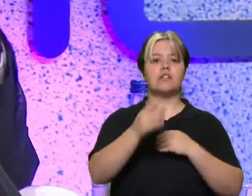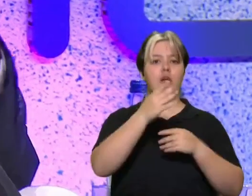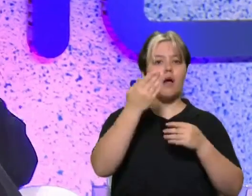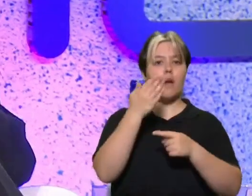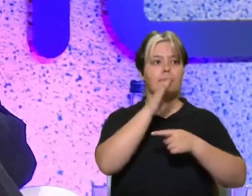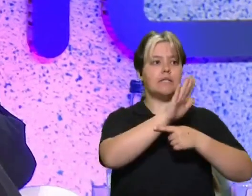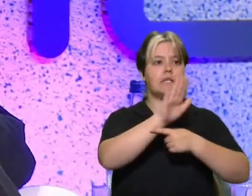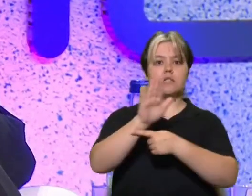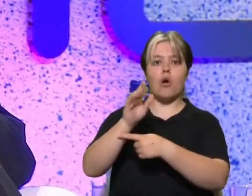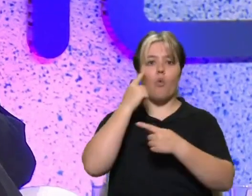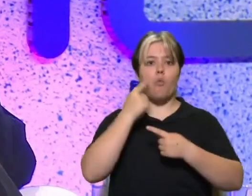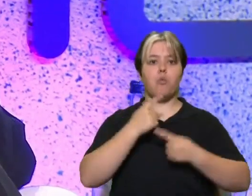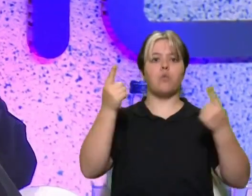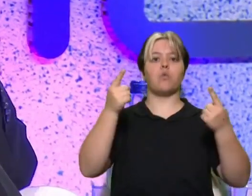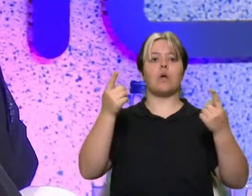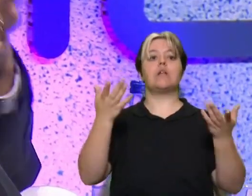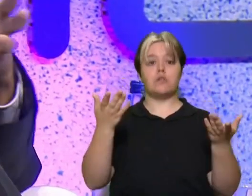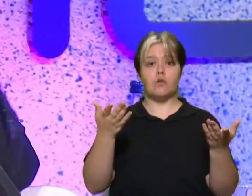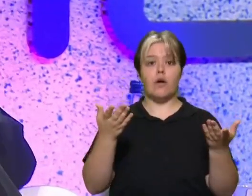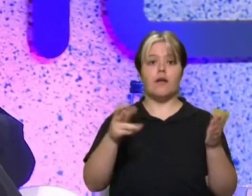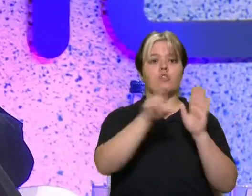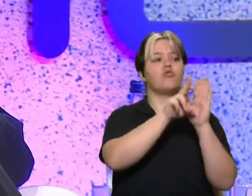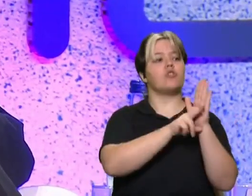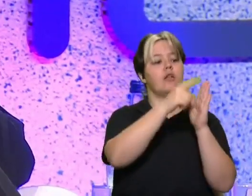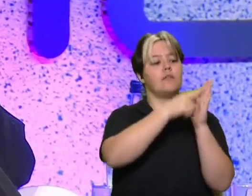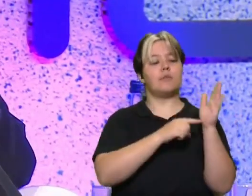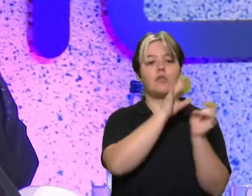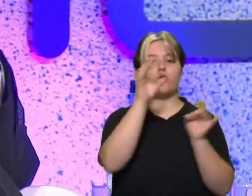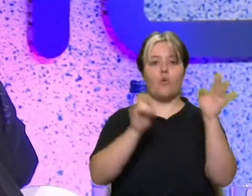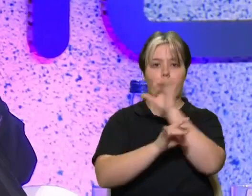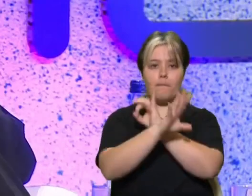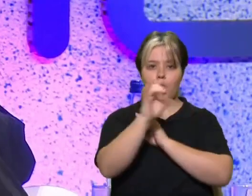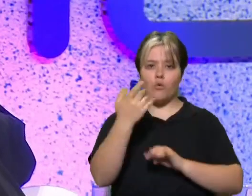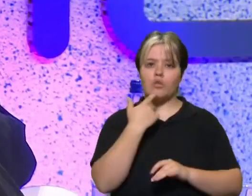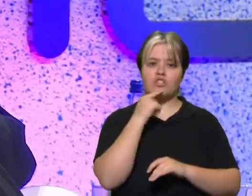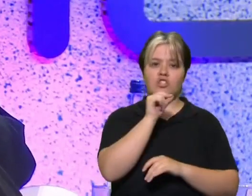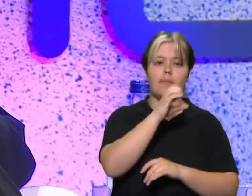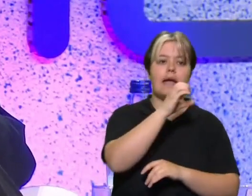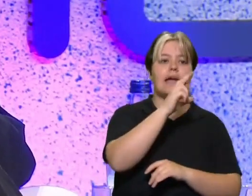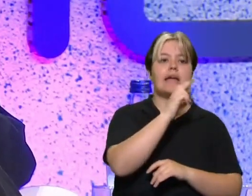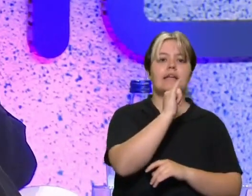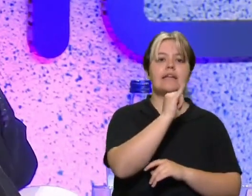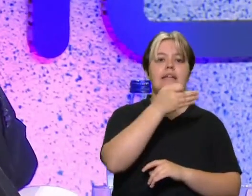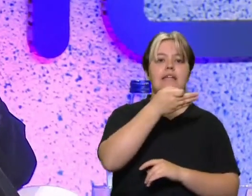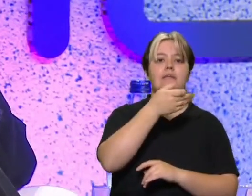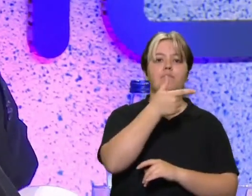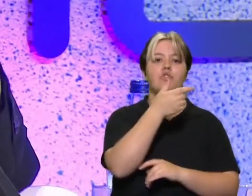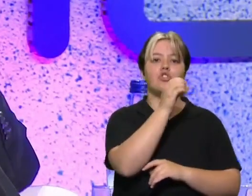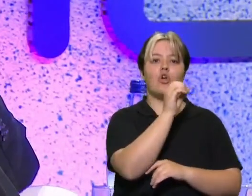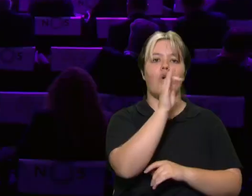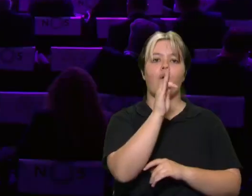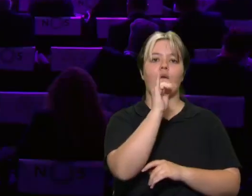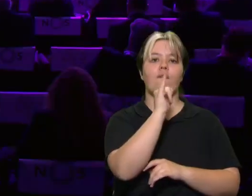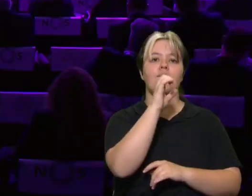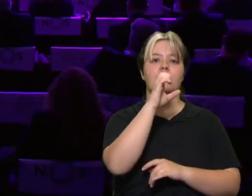create digital representations, tokens, crypto